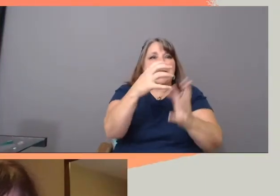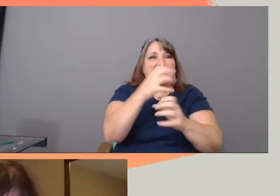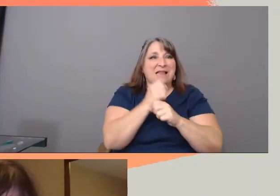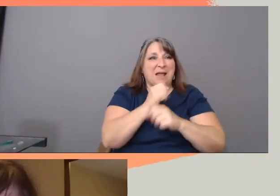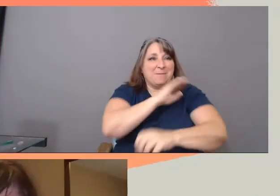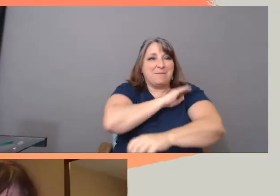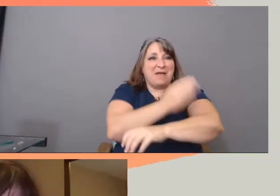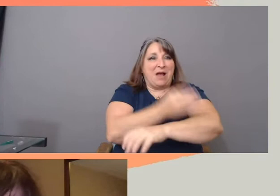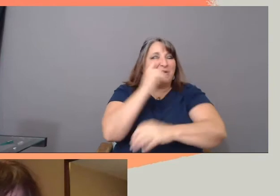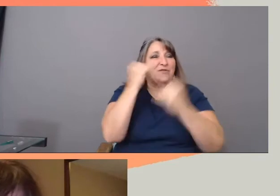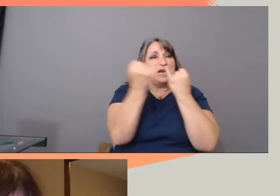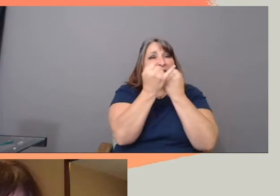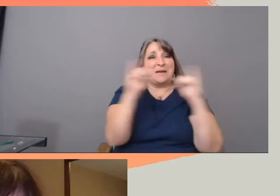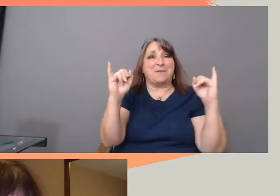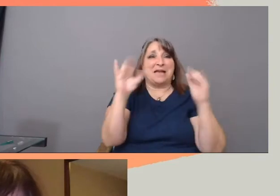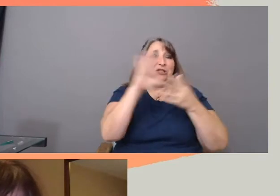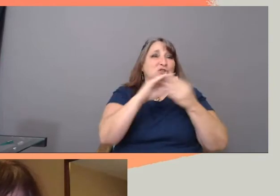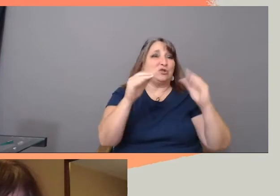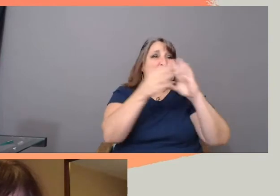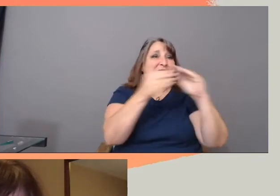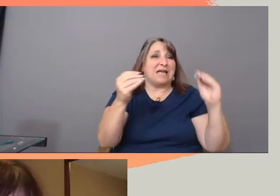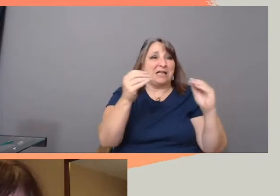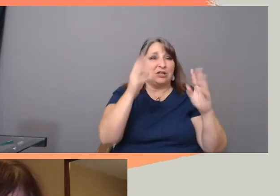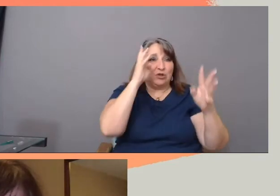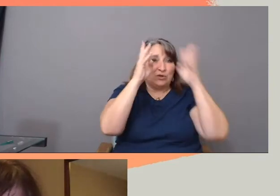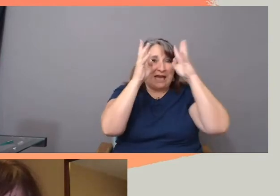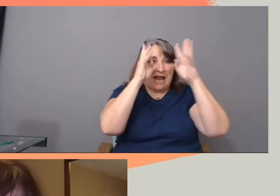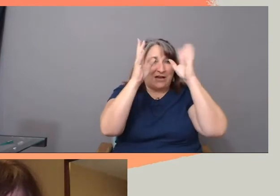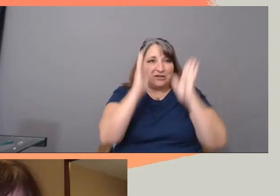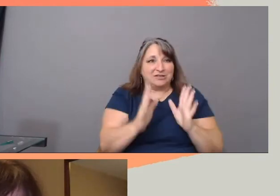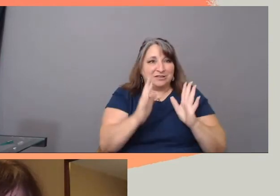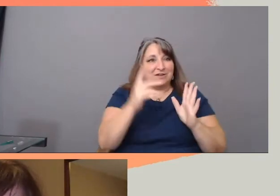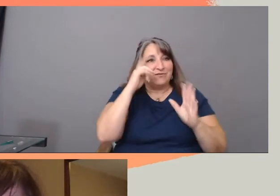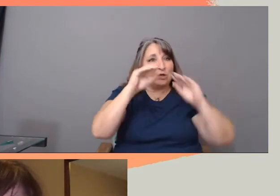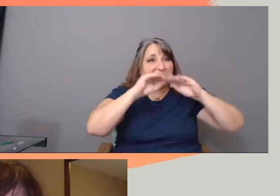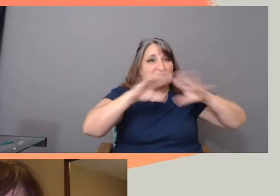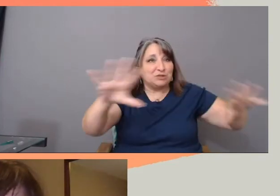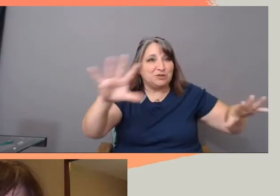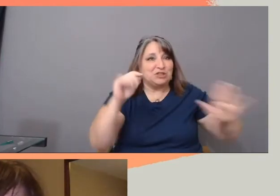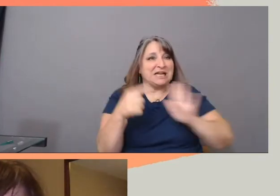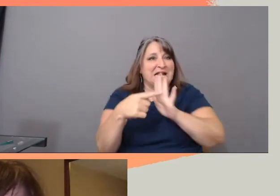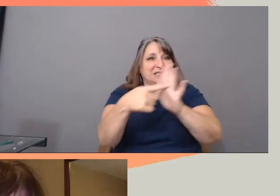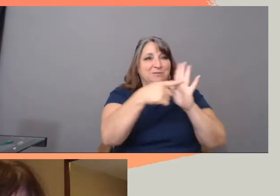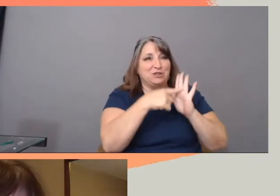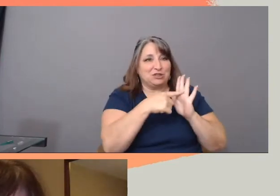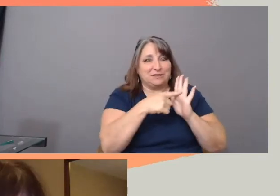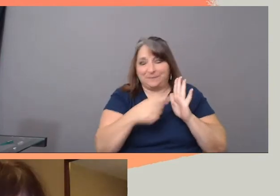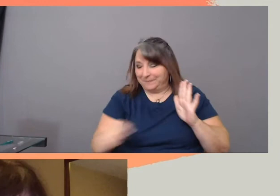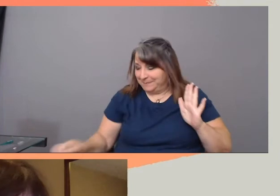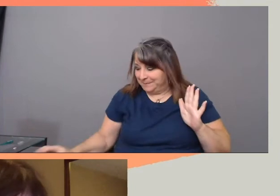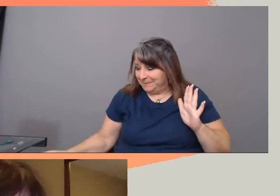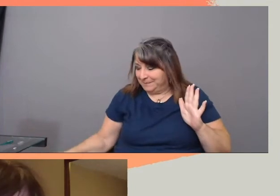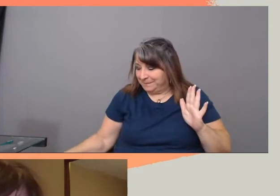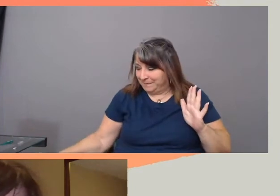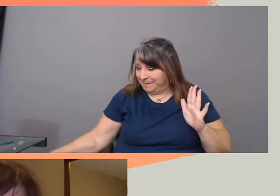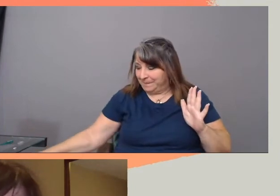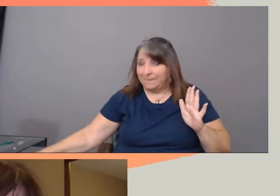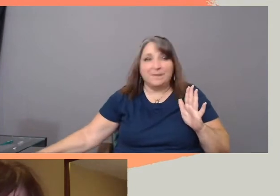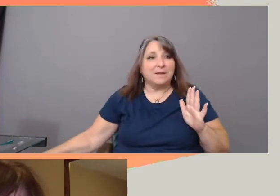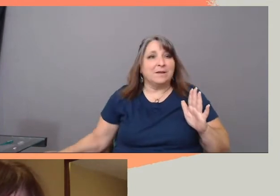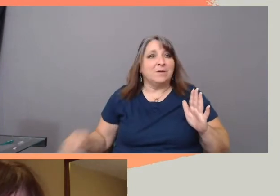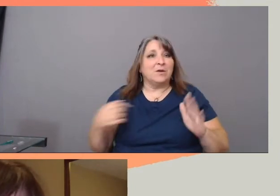storytelling creators in the current systems of distribution and exhibition. We are in a coalition in